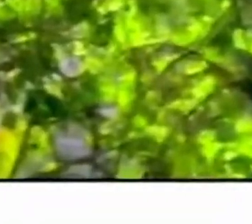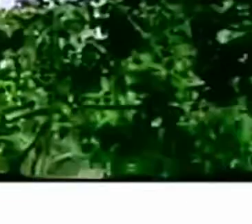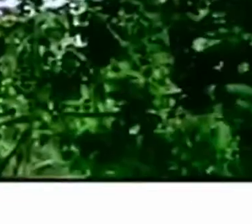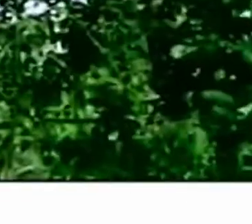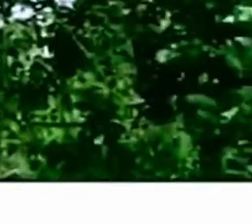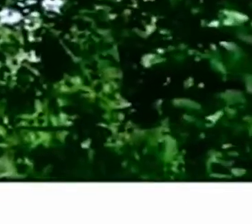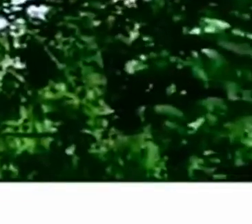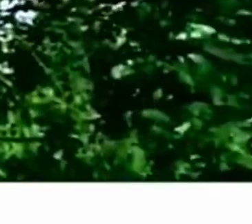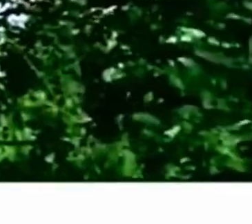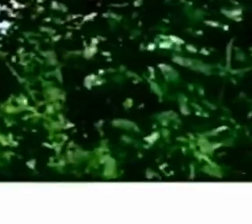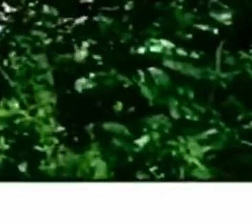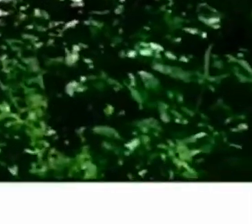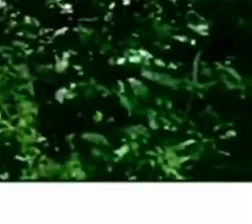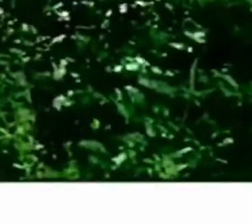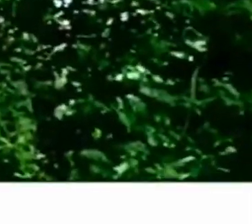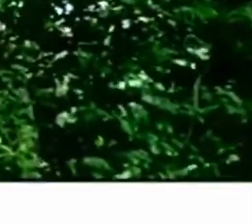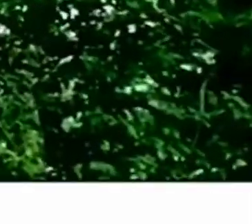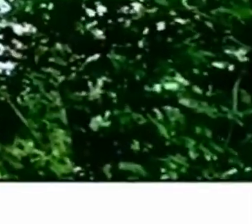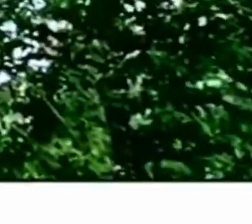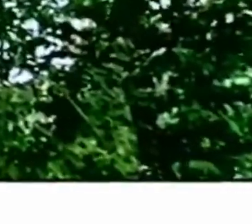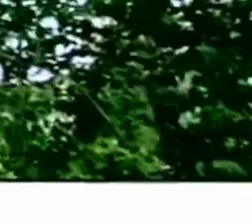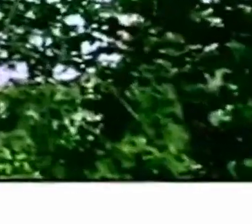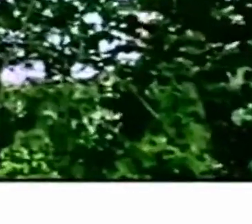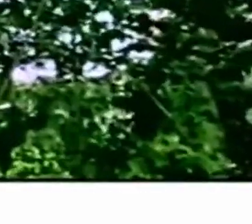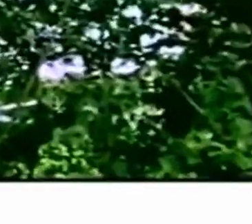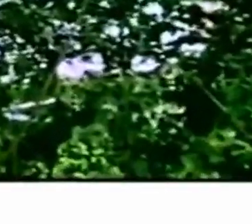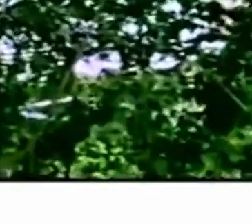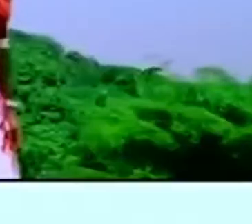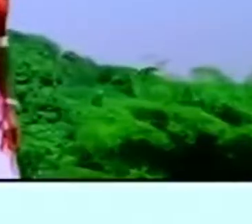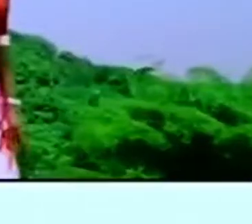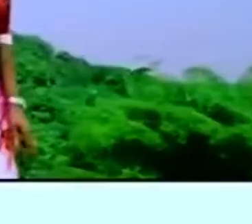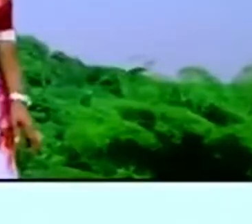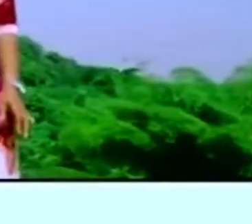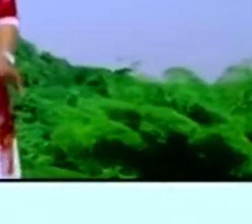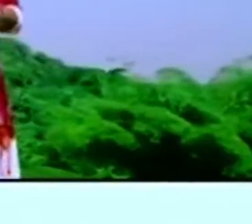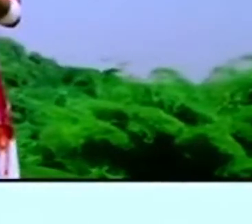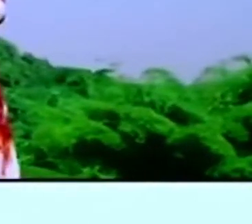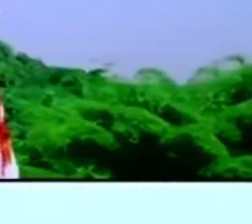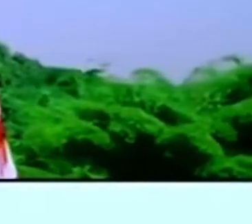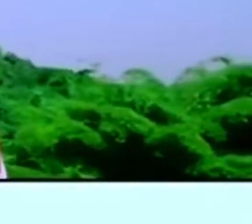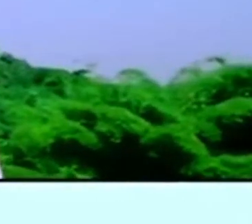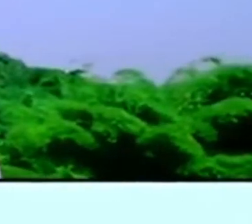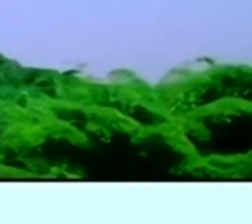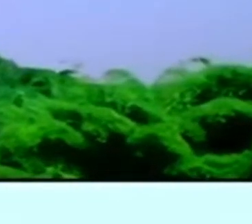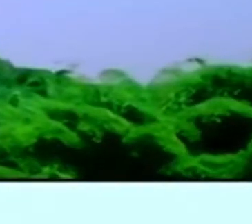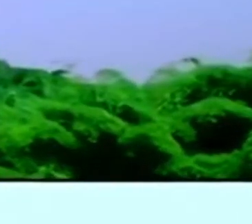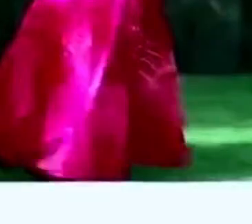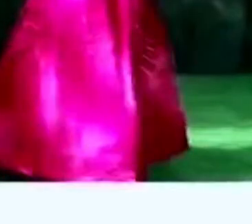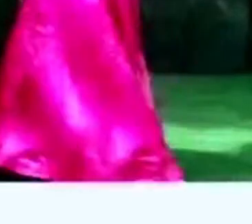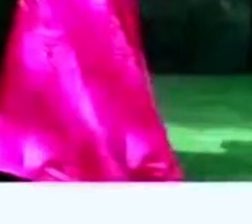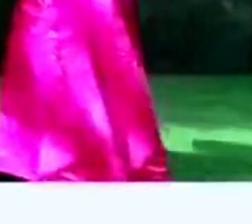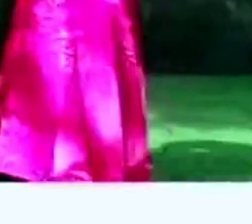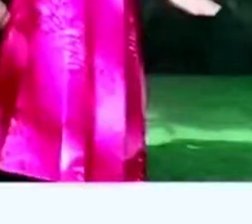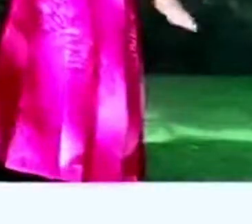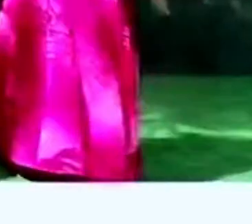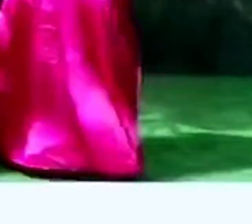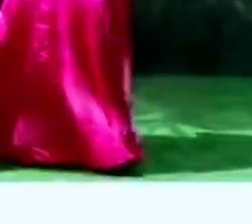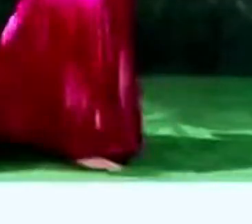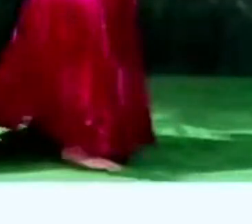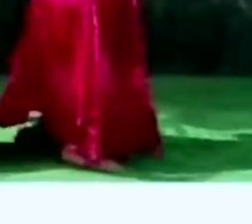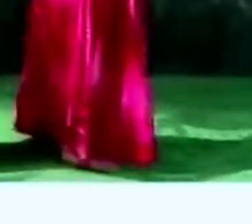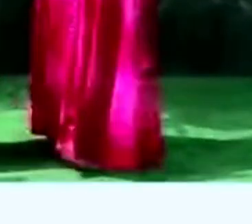Jesus, you wipe away all tears. You mend the